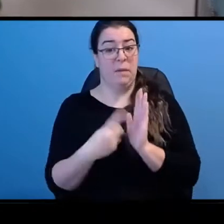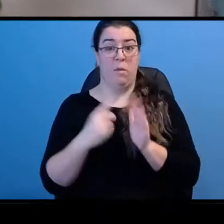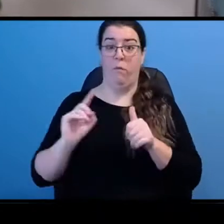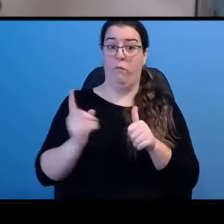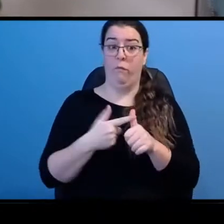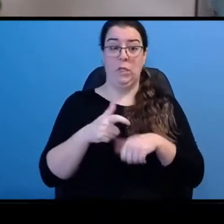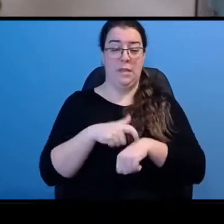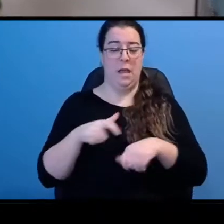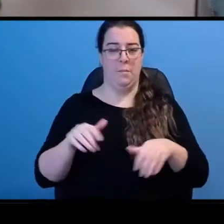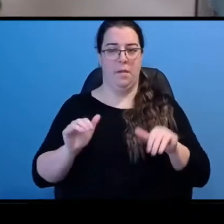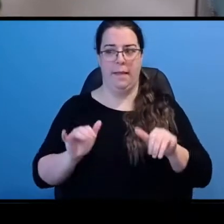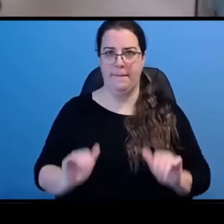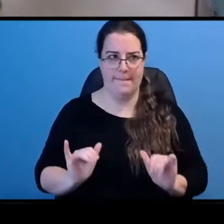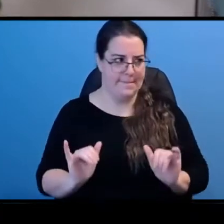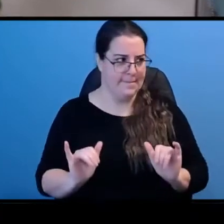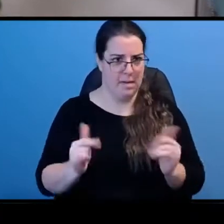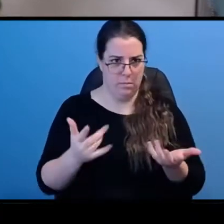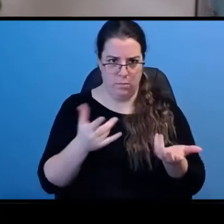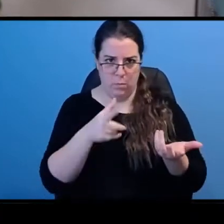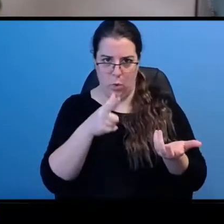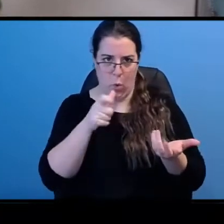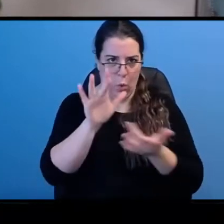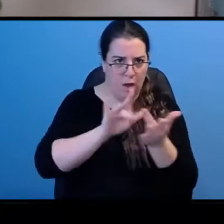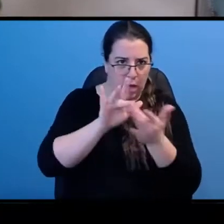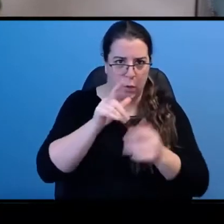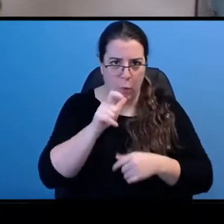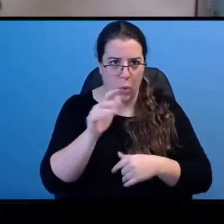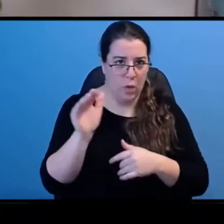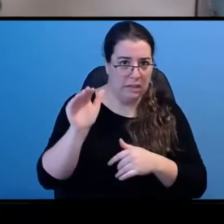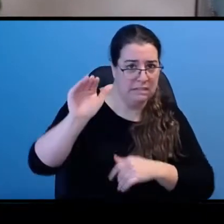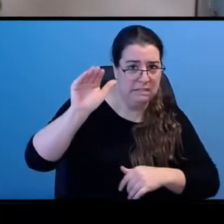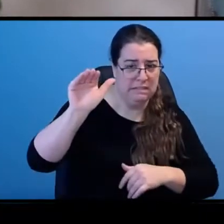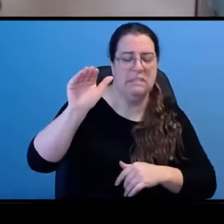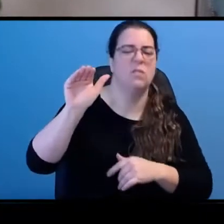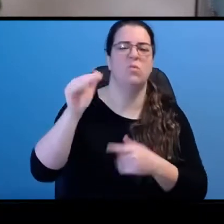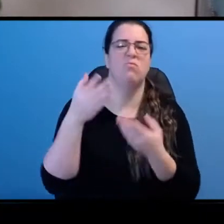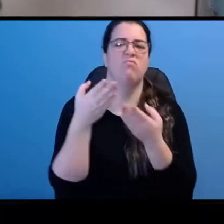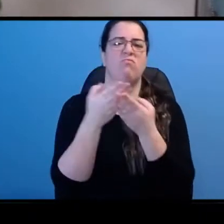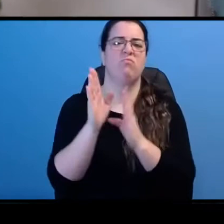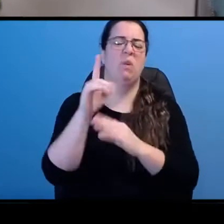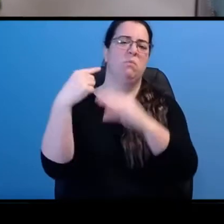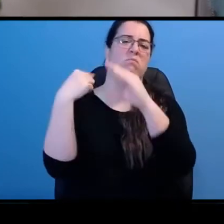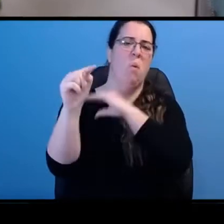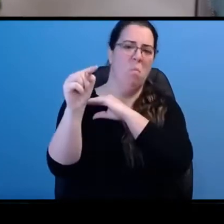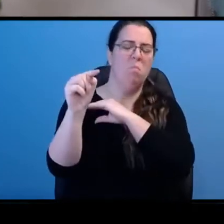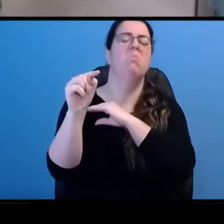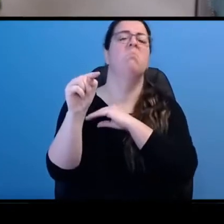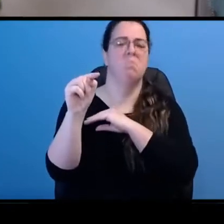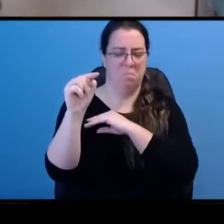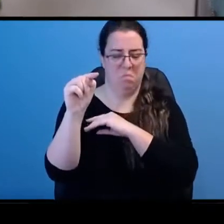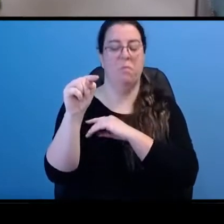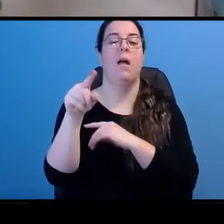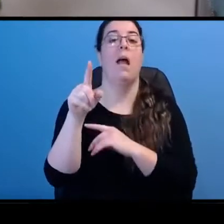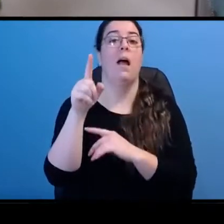can send general inquiries out. But once you get a letter from your with a successful application, you'll